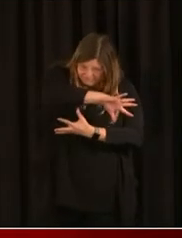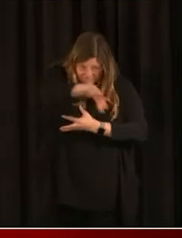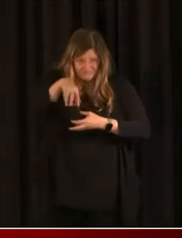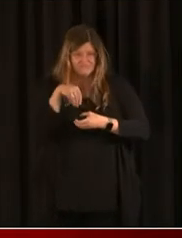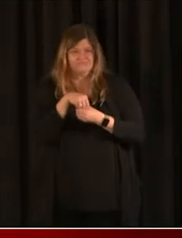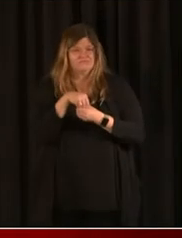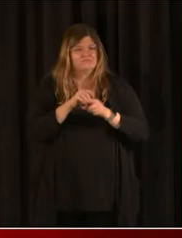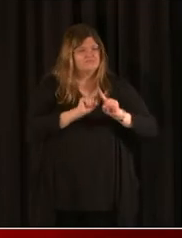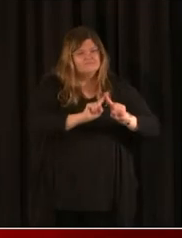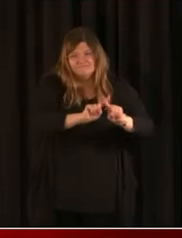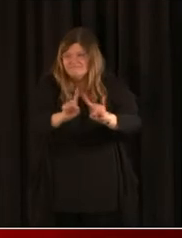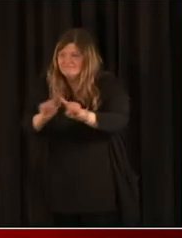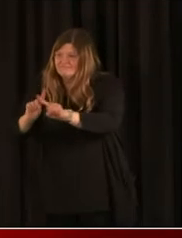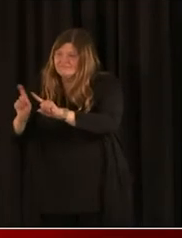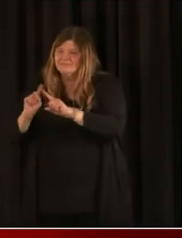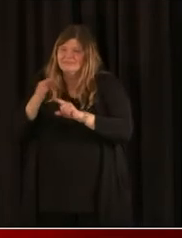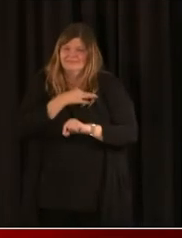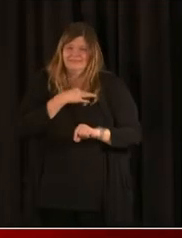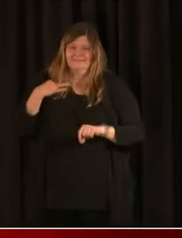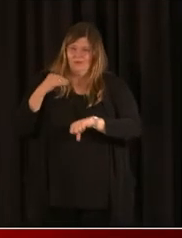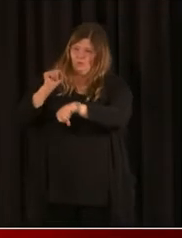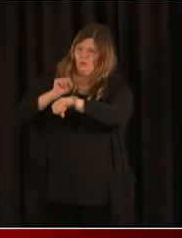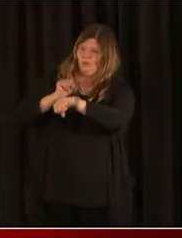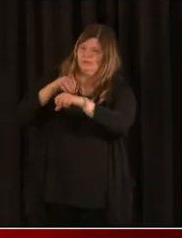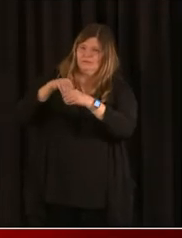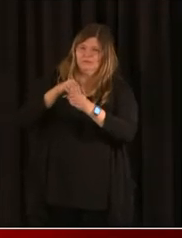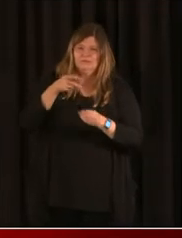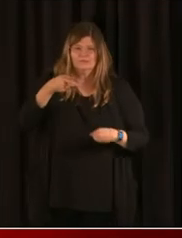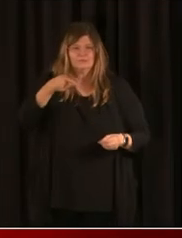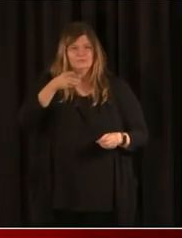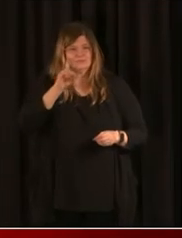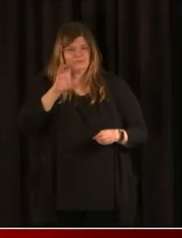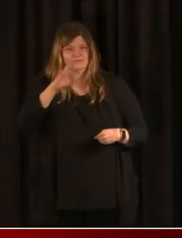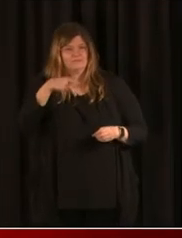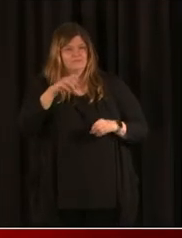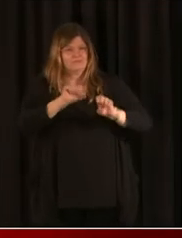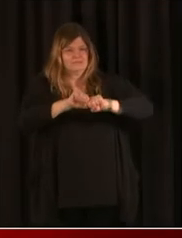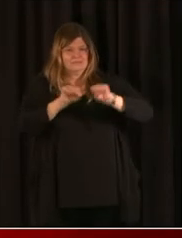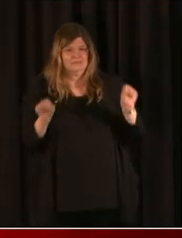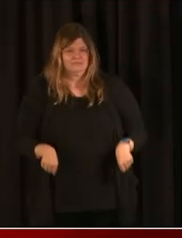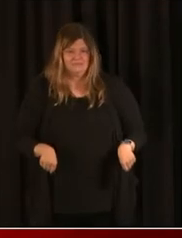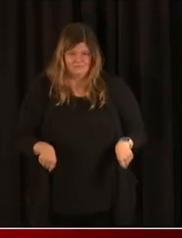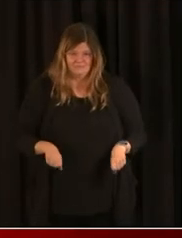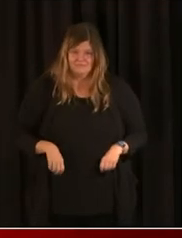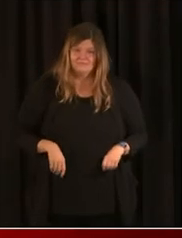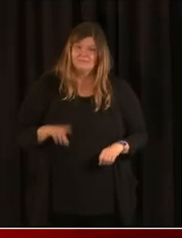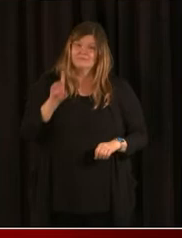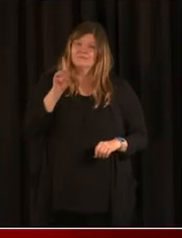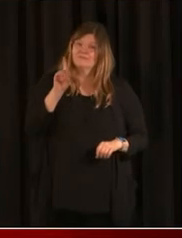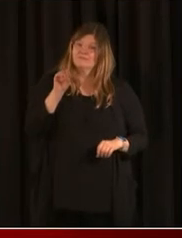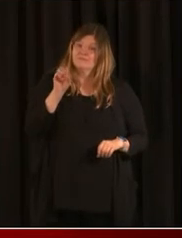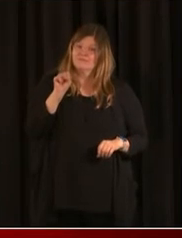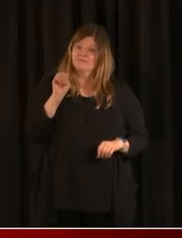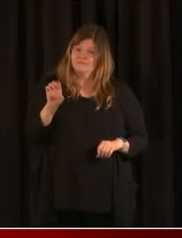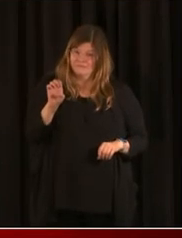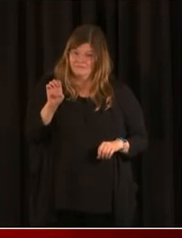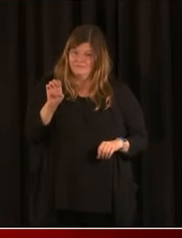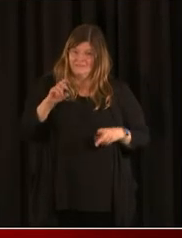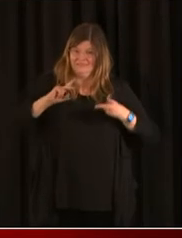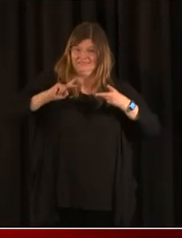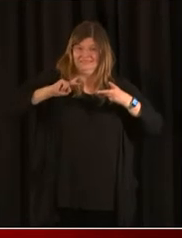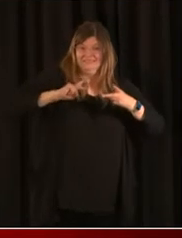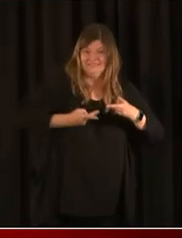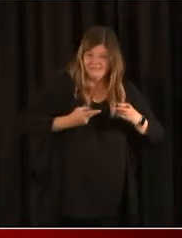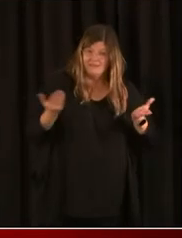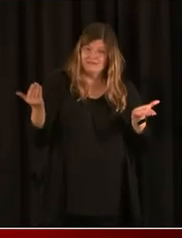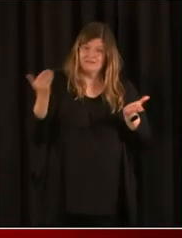them to take advantage of this if they haven't already signed up. The second dose, so this is with this vaccine, there